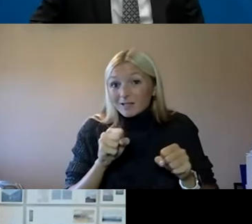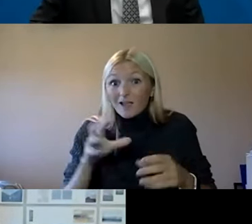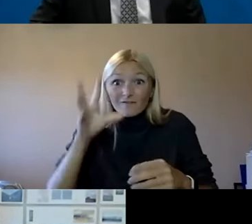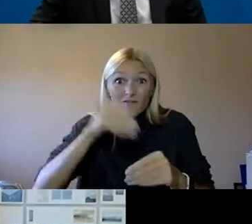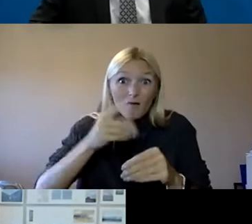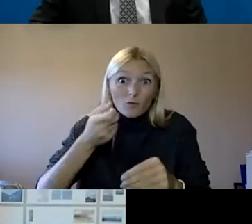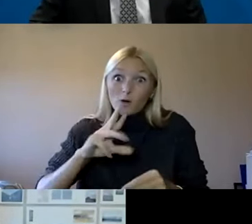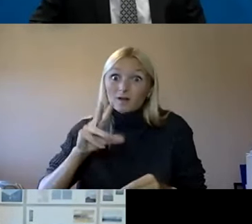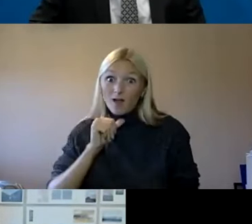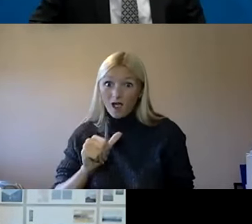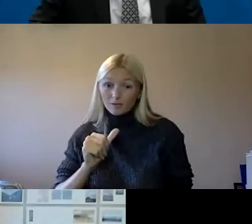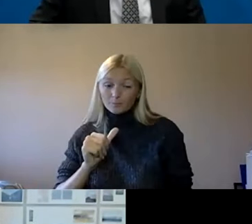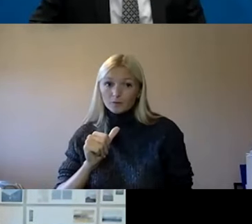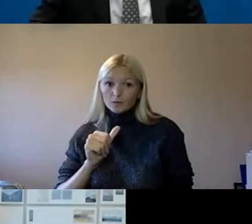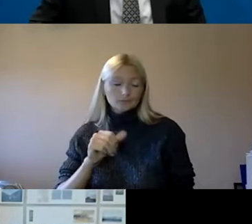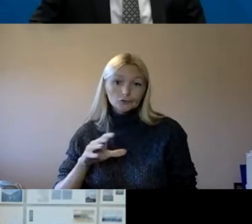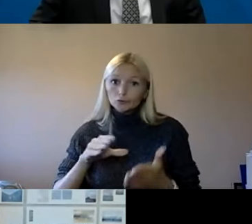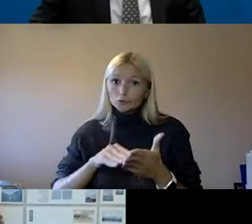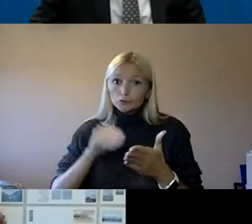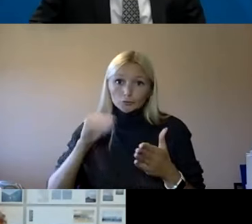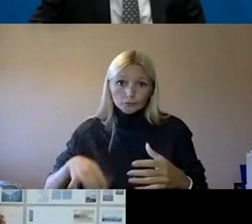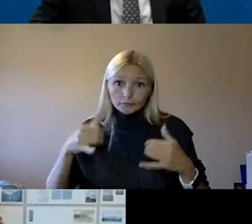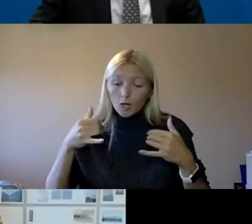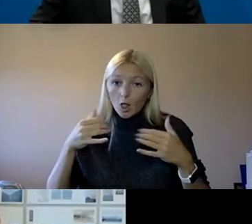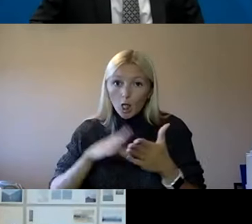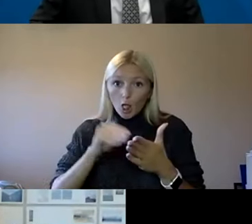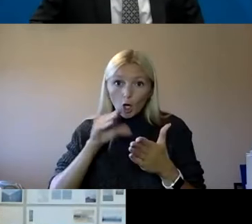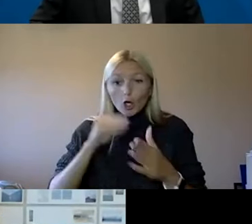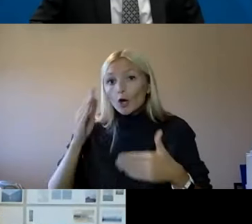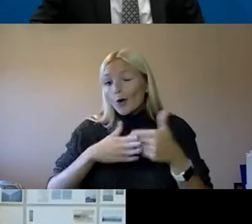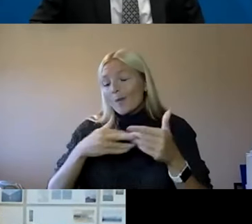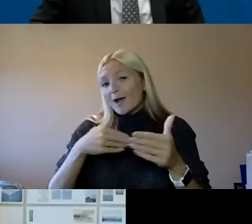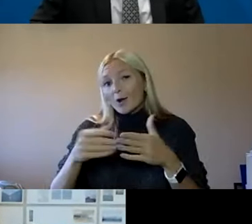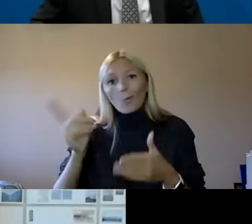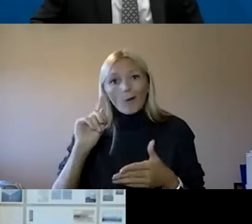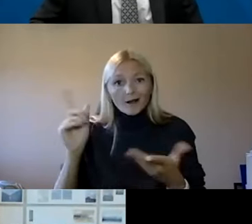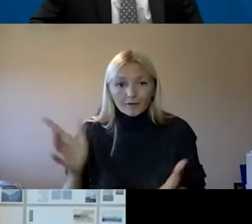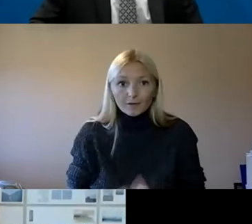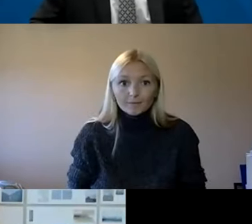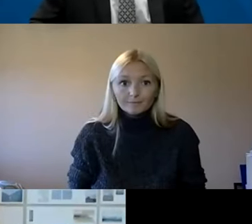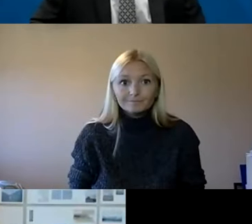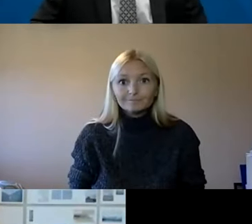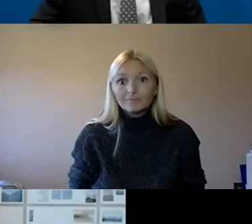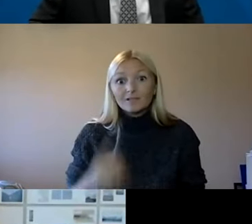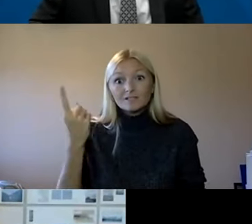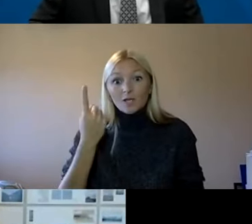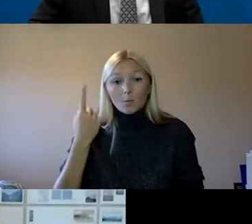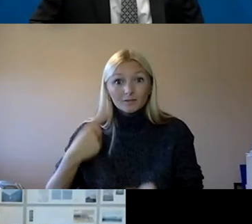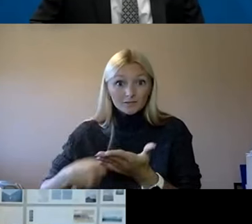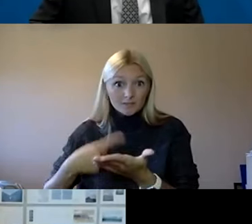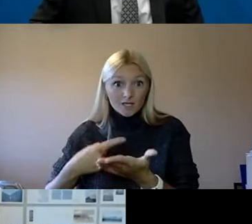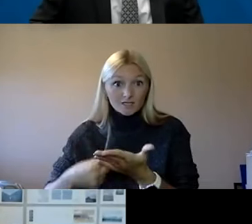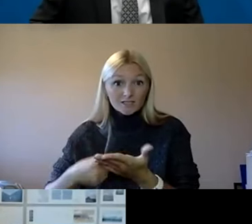matter because children are going to learn no matter where they are. And we have so many opportunities to learn. Like this, somebody talked about this, you